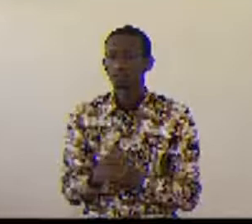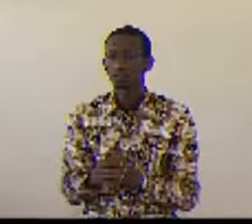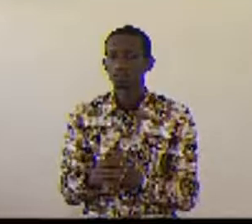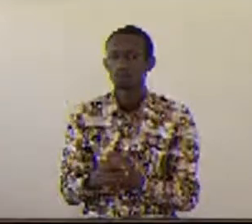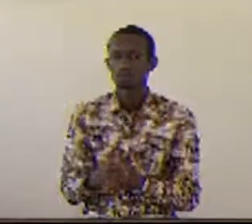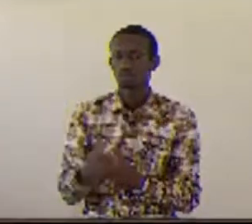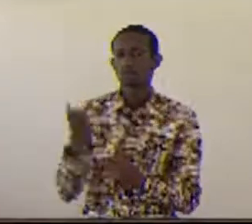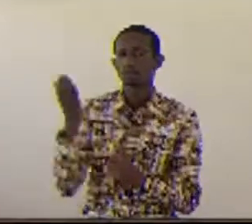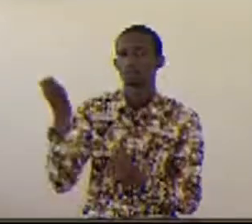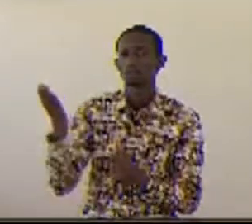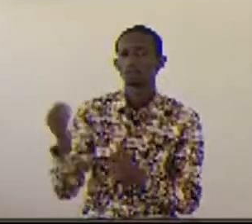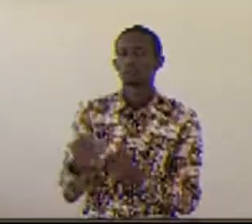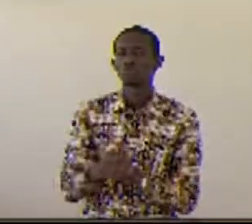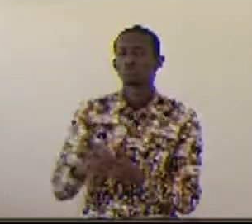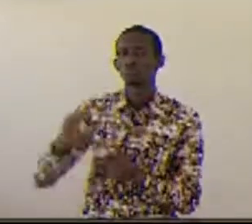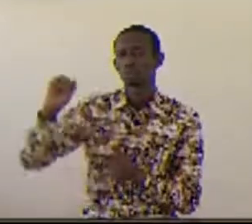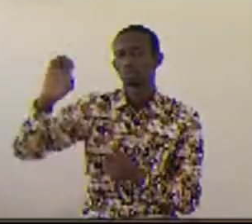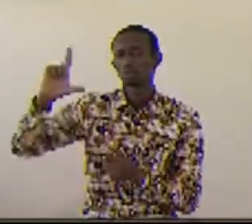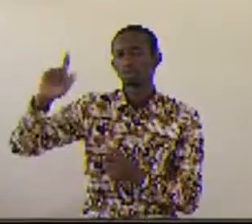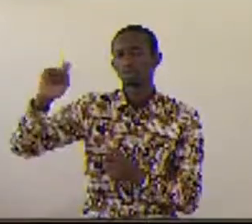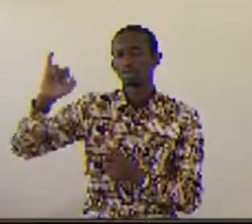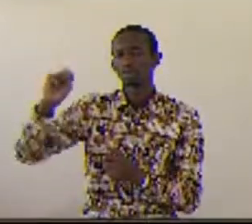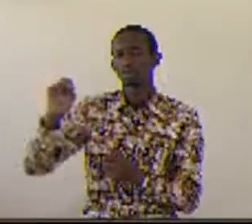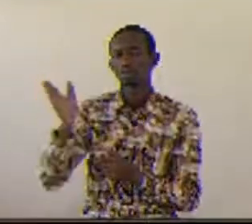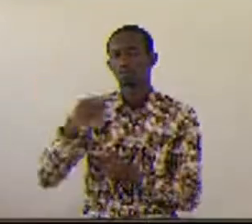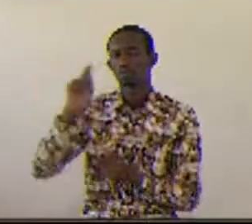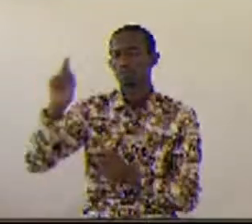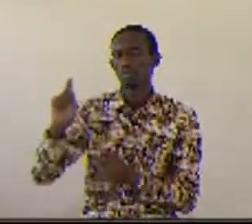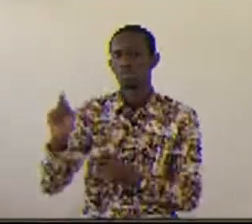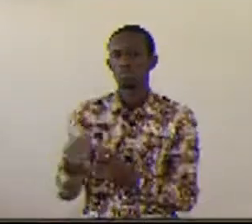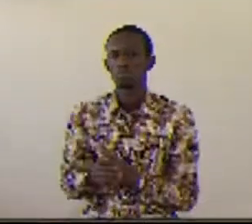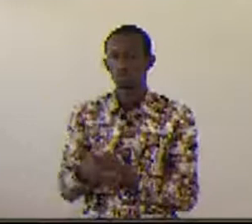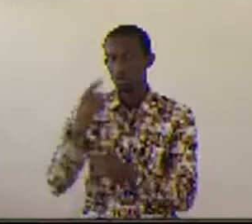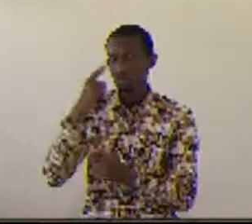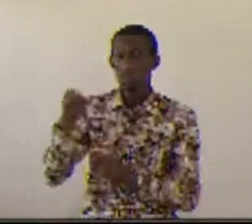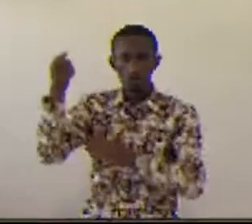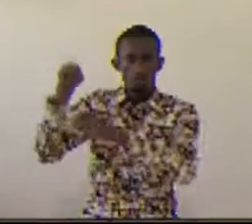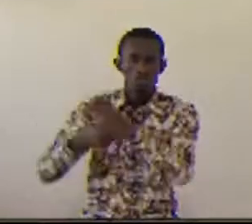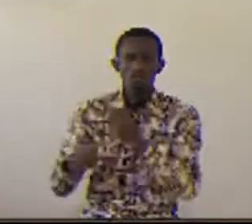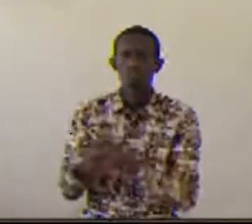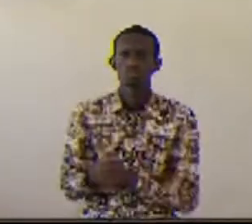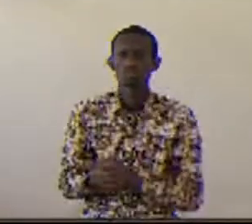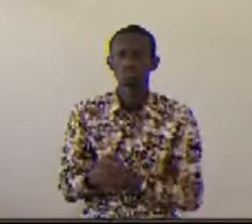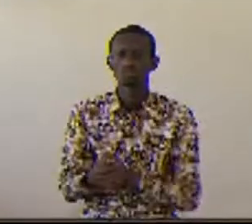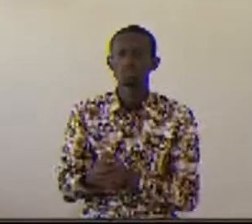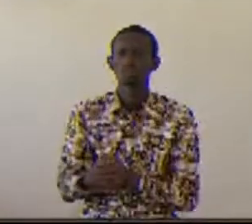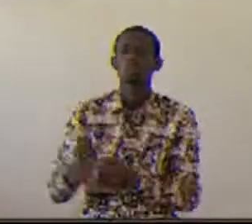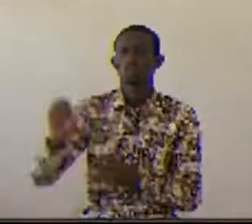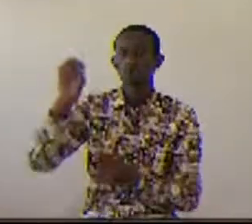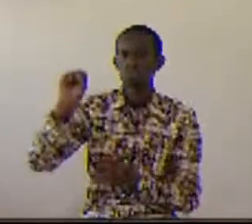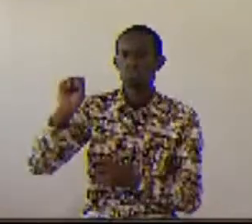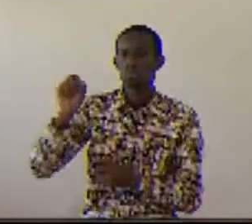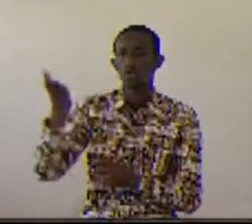these elements. Here we have the melting points only. You can see from sodium melting temperature is